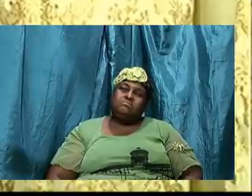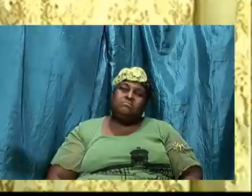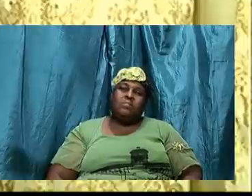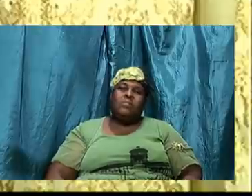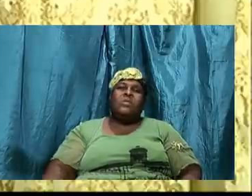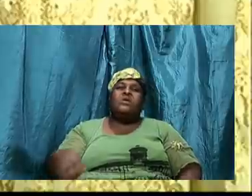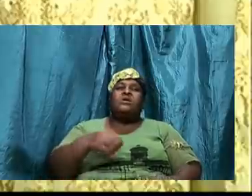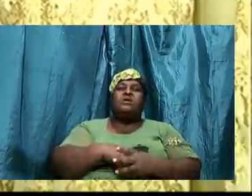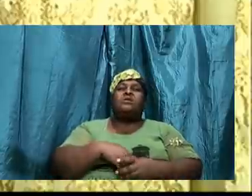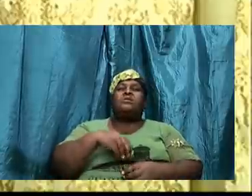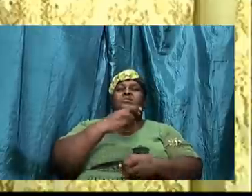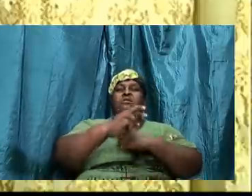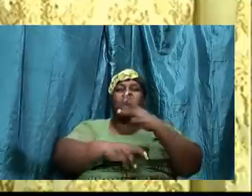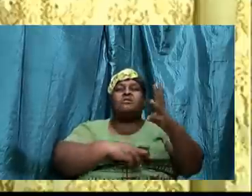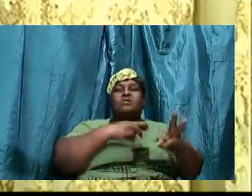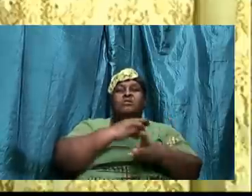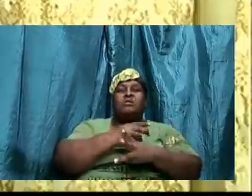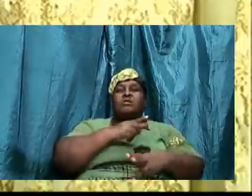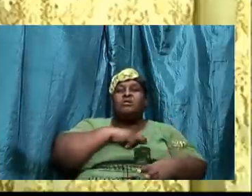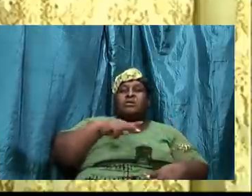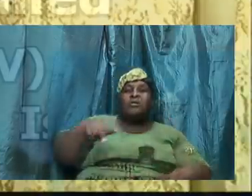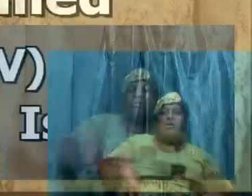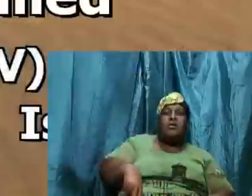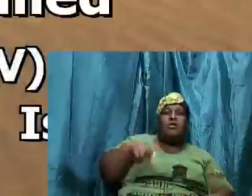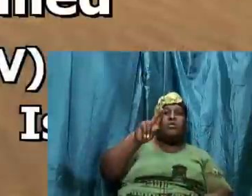It says, in the year